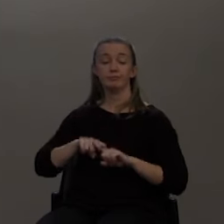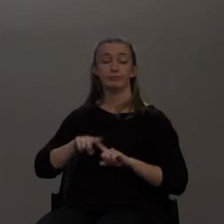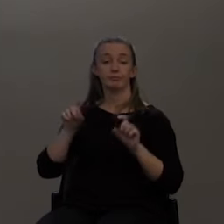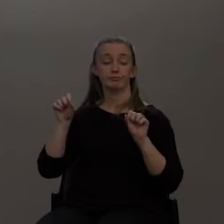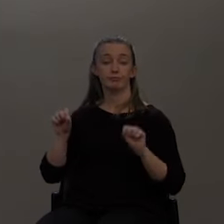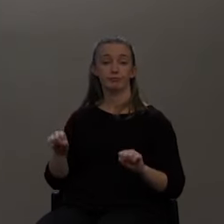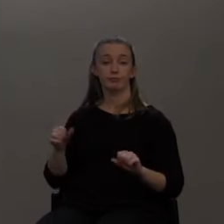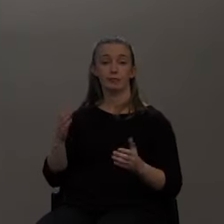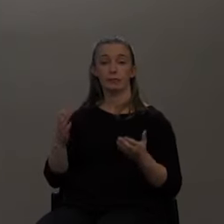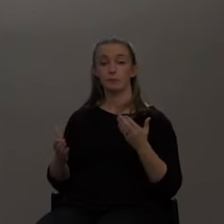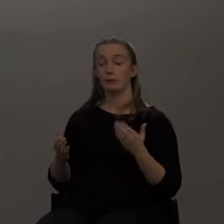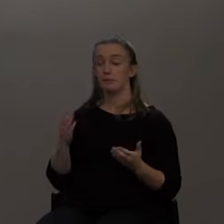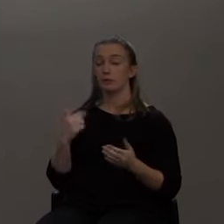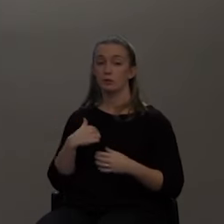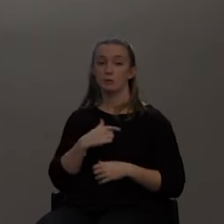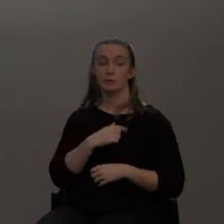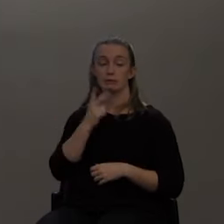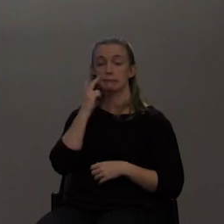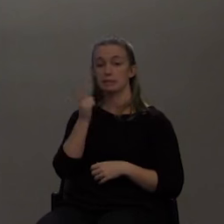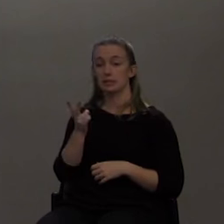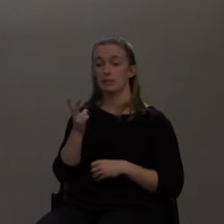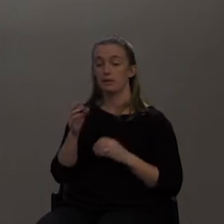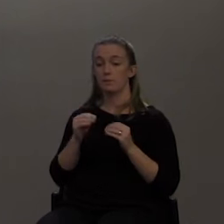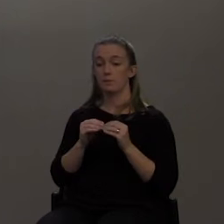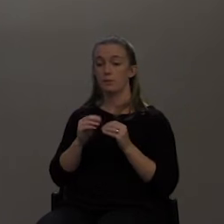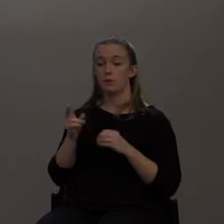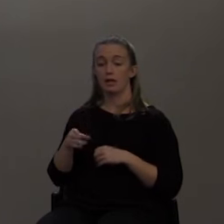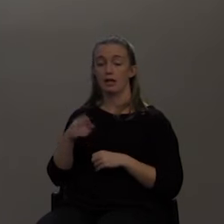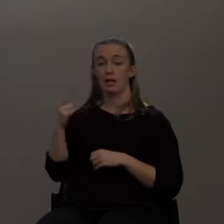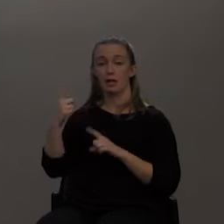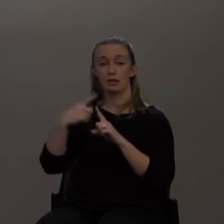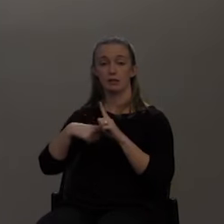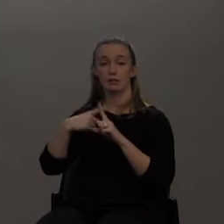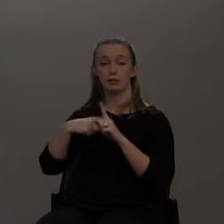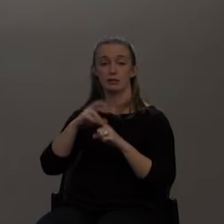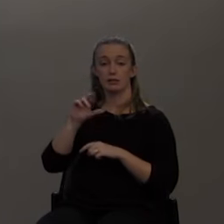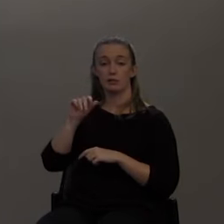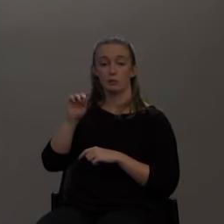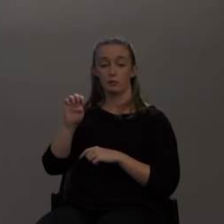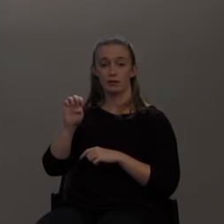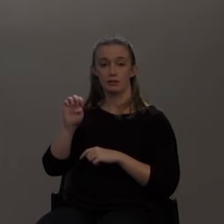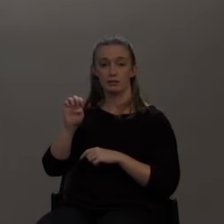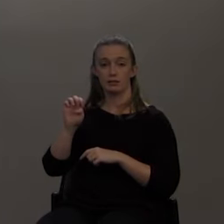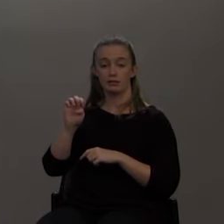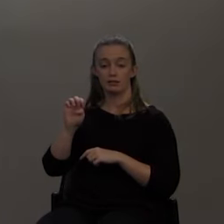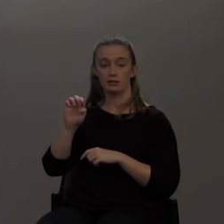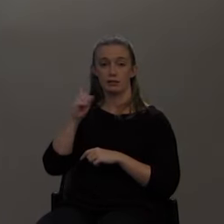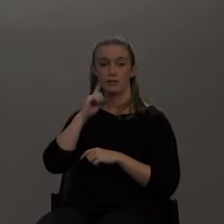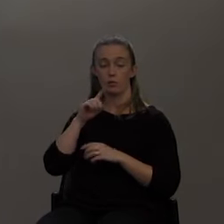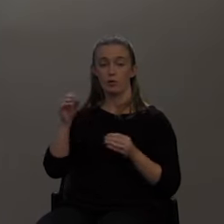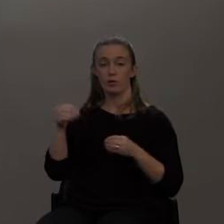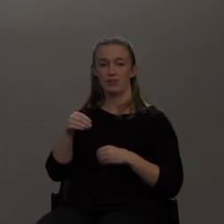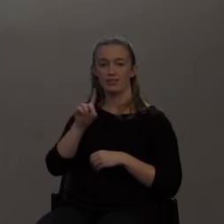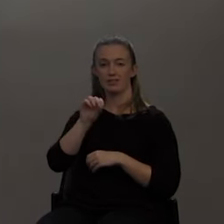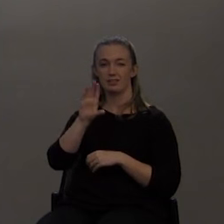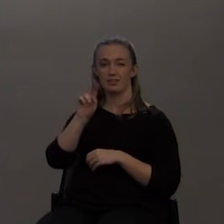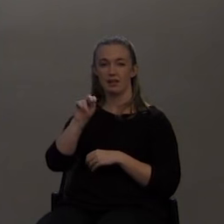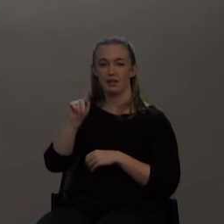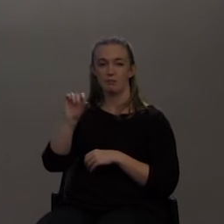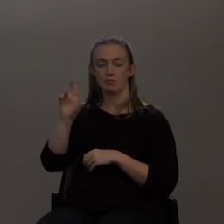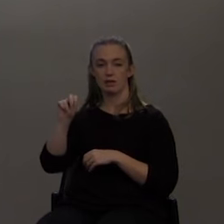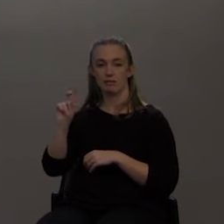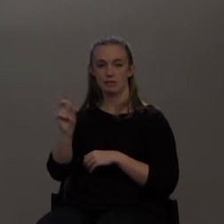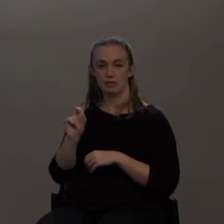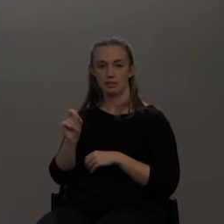that we're seeing higher lease rates for listings in downtown Danville and for specific use